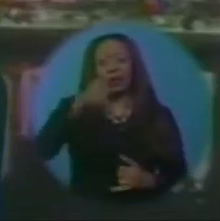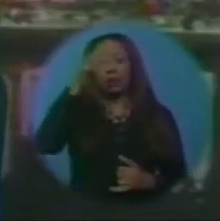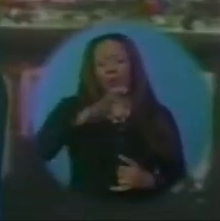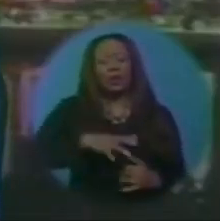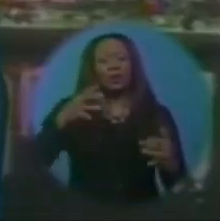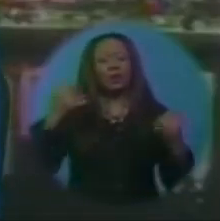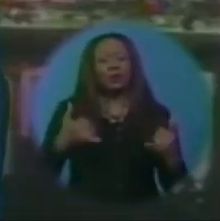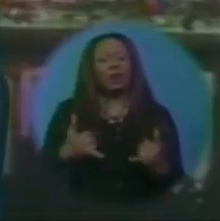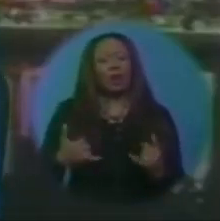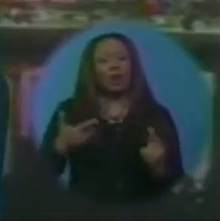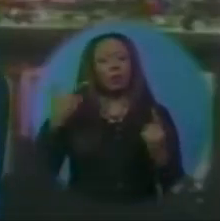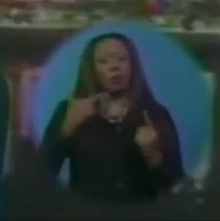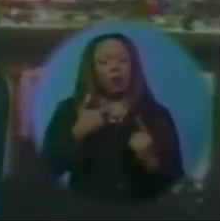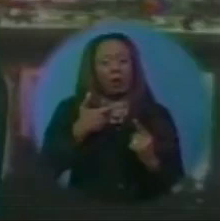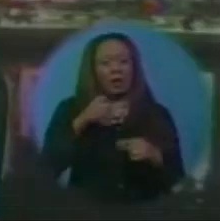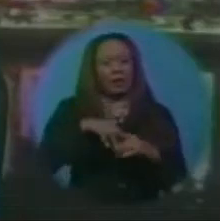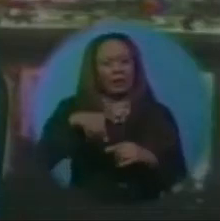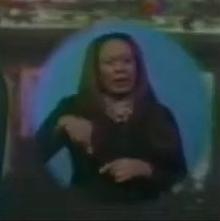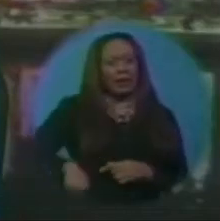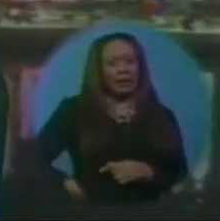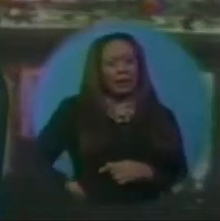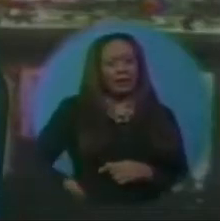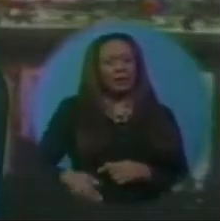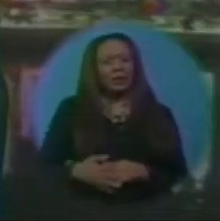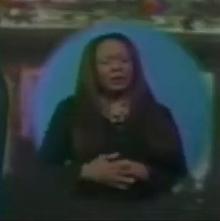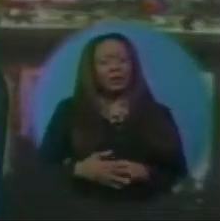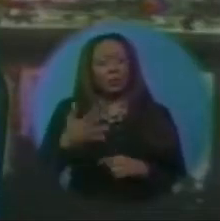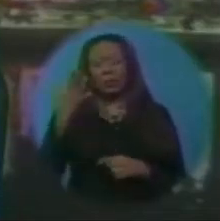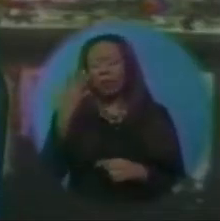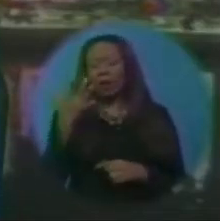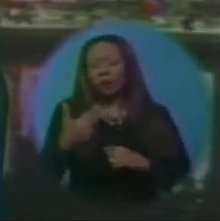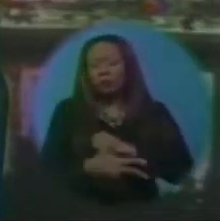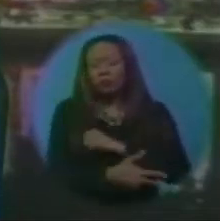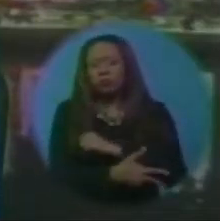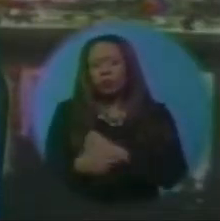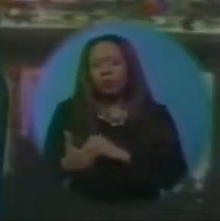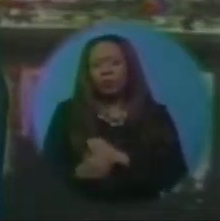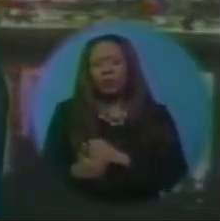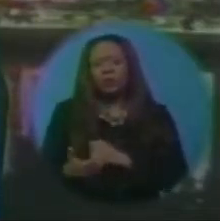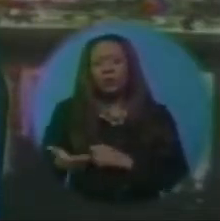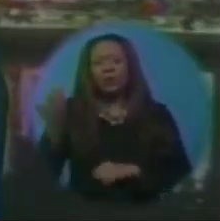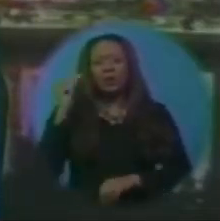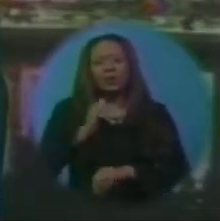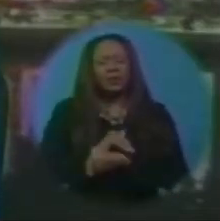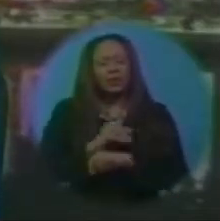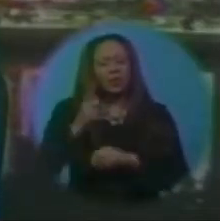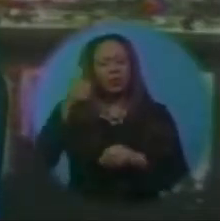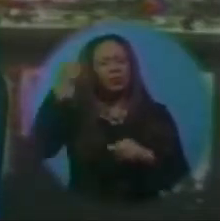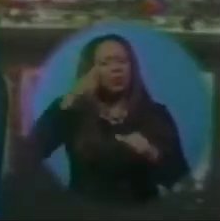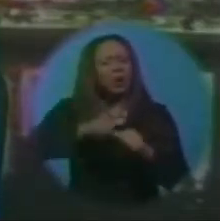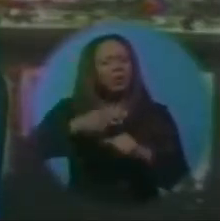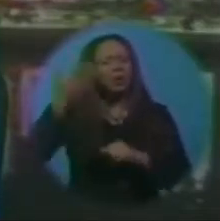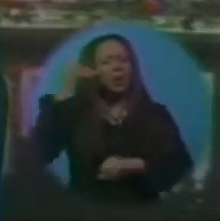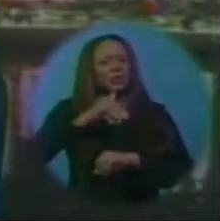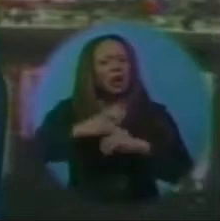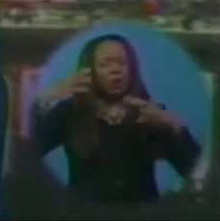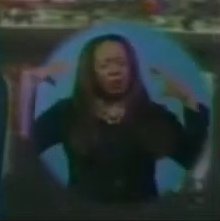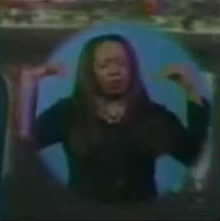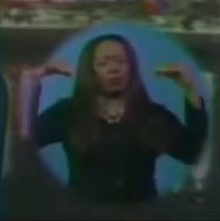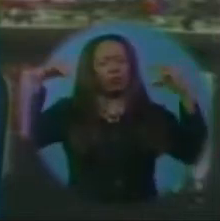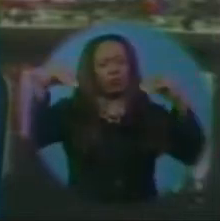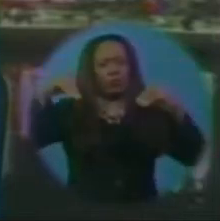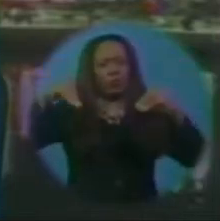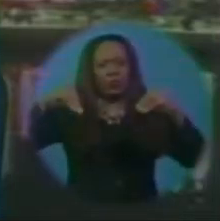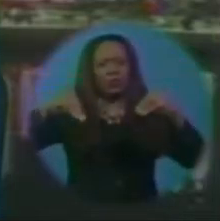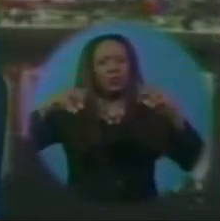man is nursing a gunshot wound to the leg following a robbery during the blackout in St. Philip last night. He has been identified